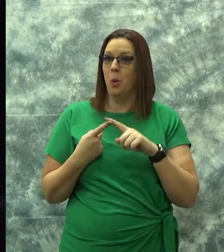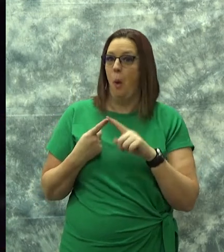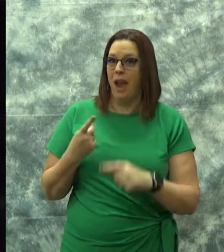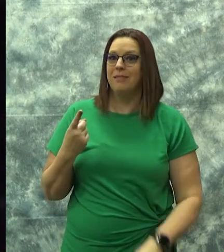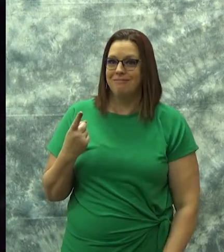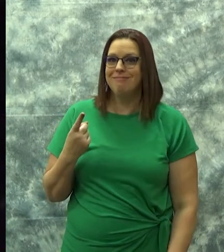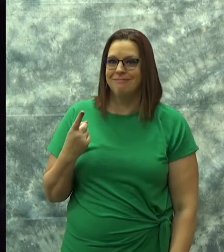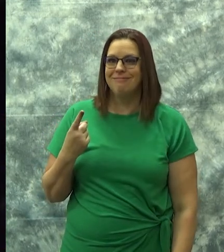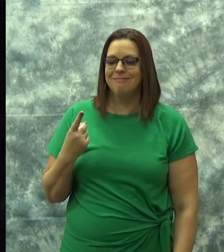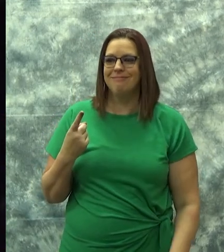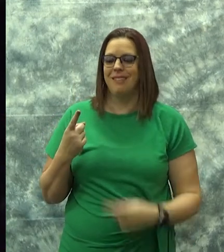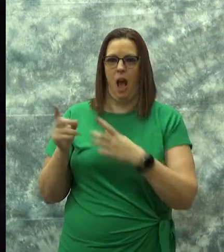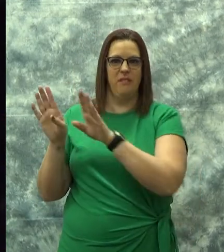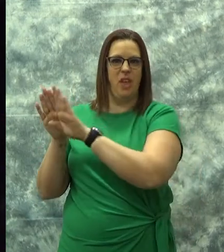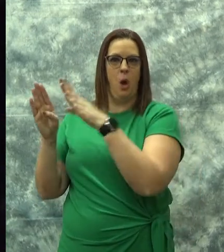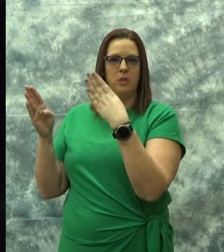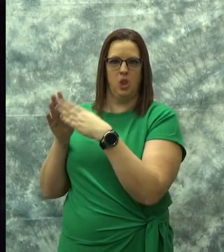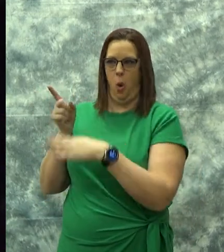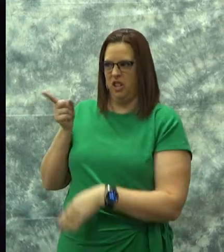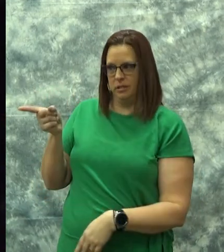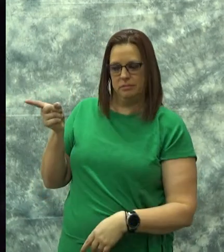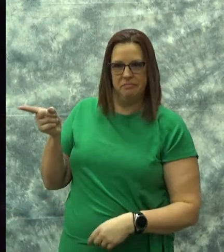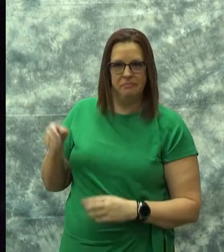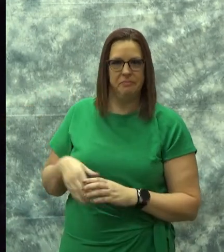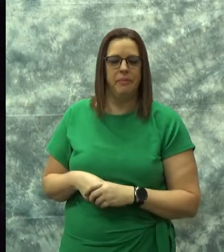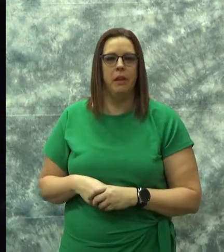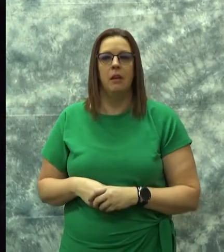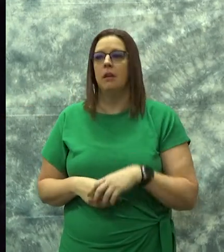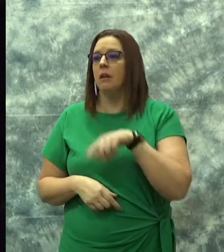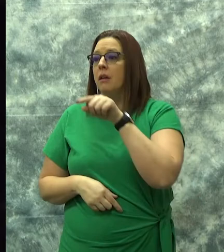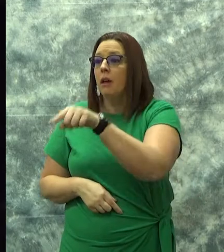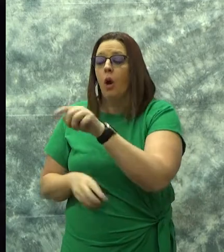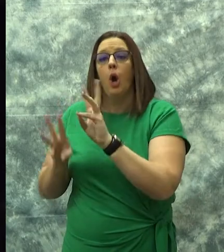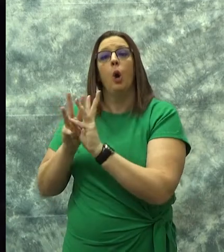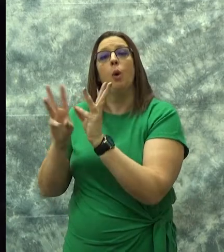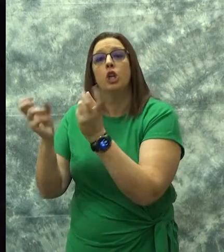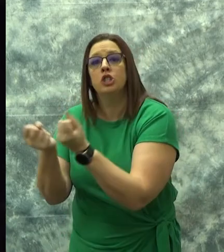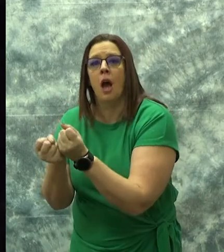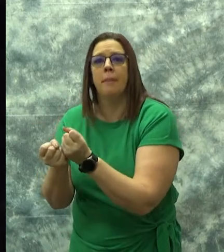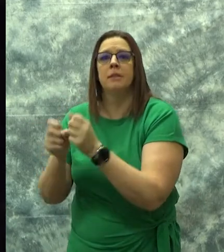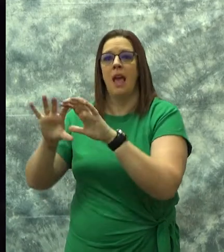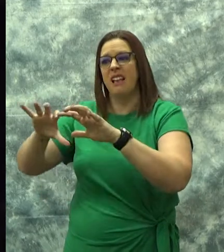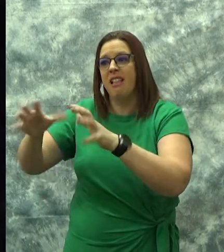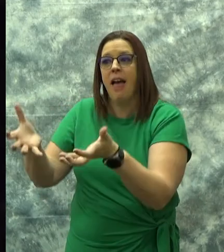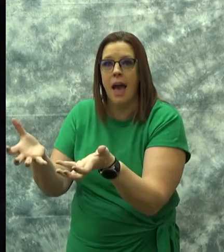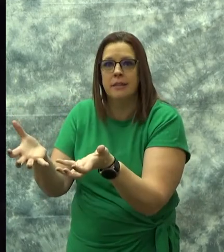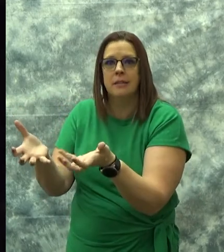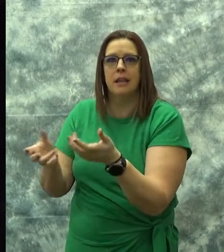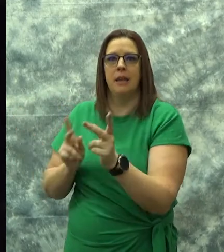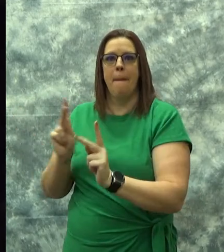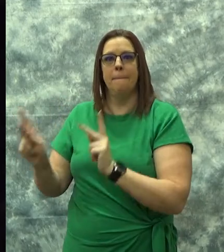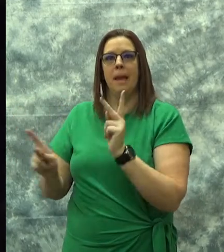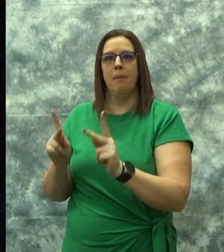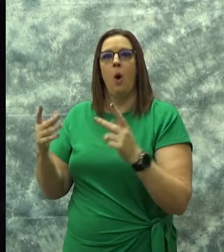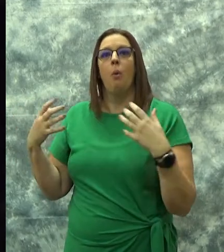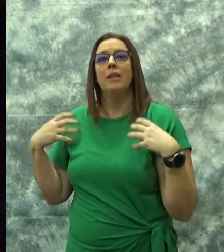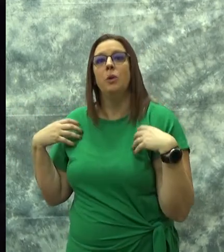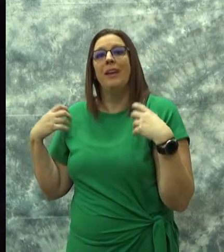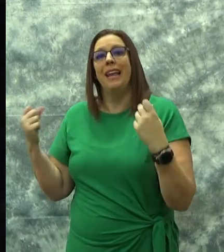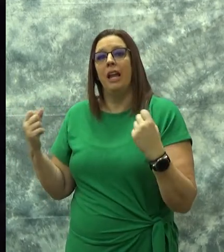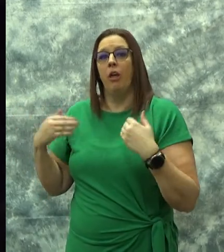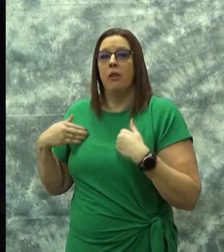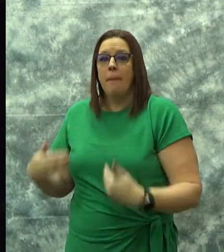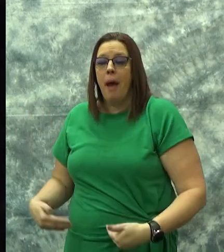them. Coming to services, it's one of those doors. There are also all sorts of other things, workshops and classes for people who want to heal